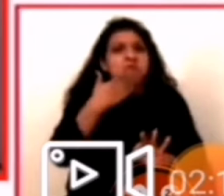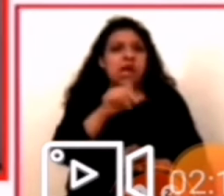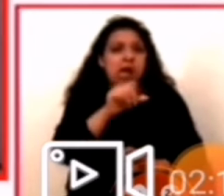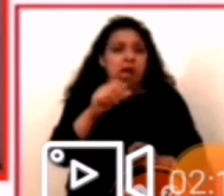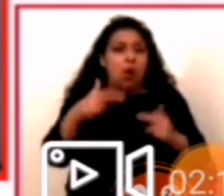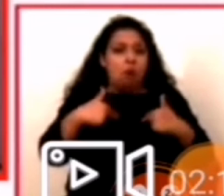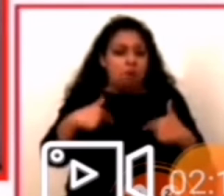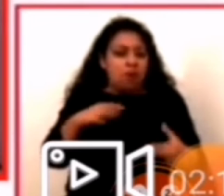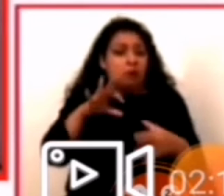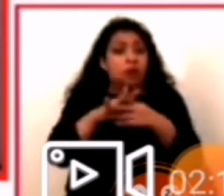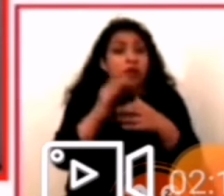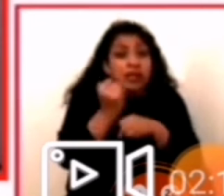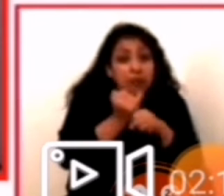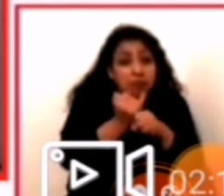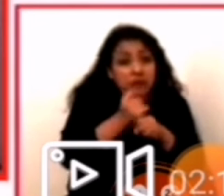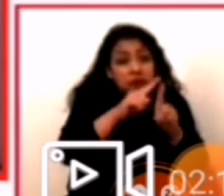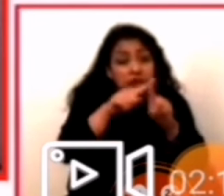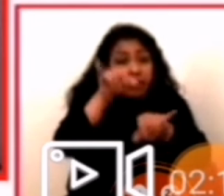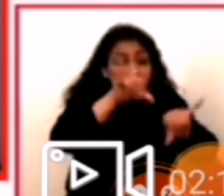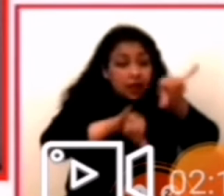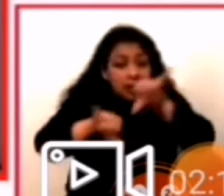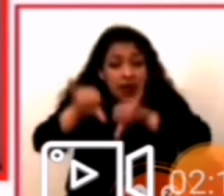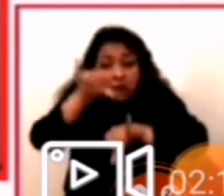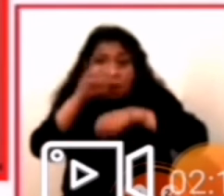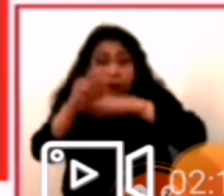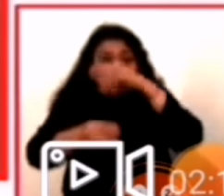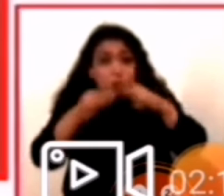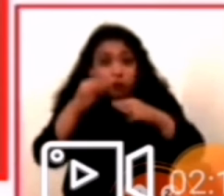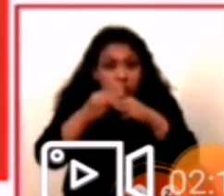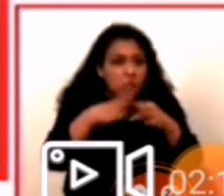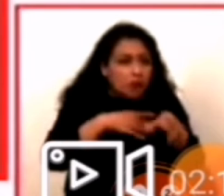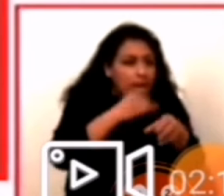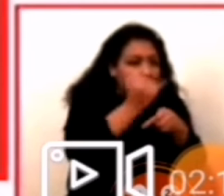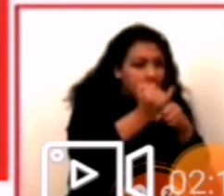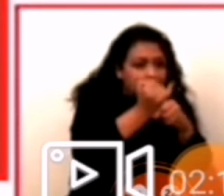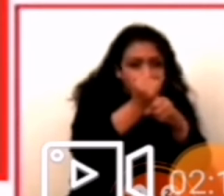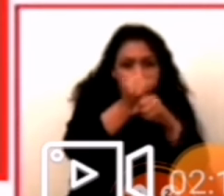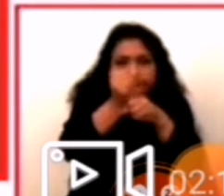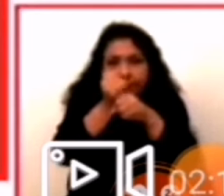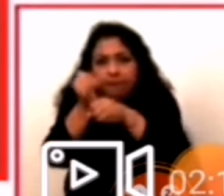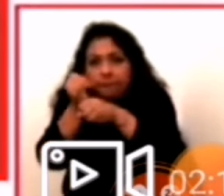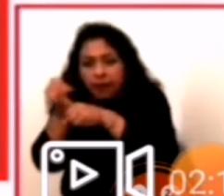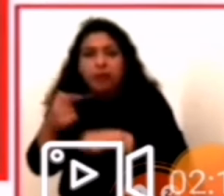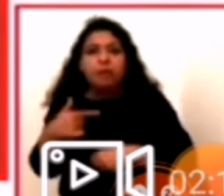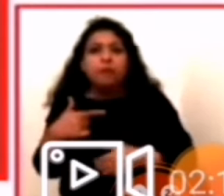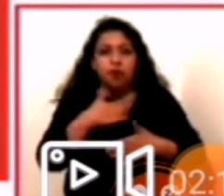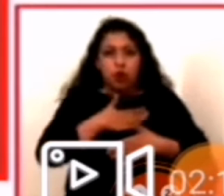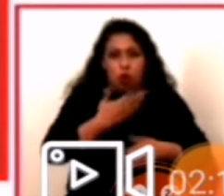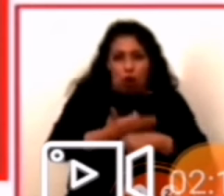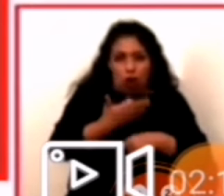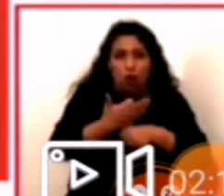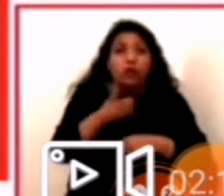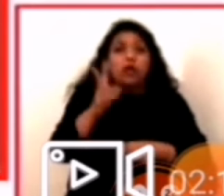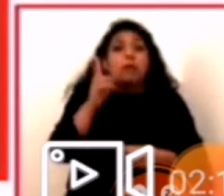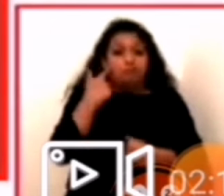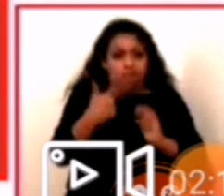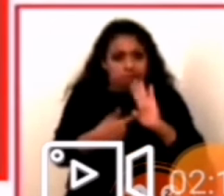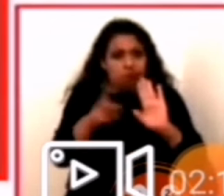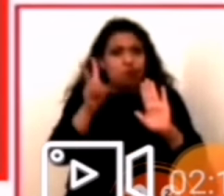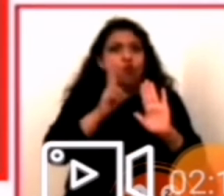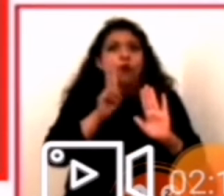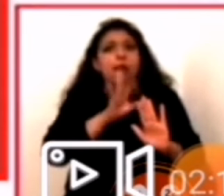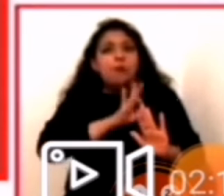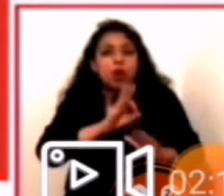que la investigación se hace en distintos laboratorios del mundo. I'm not doing any of this right now. All I'm doing is making sure we can make the drugs